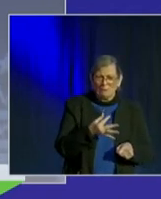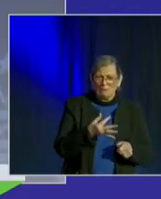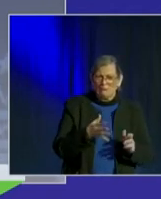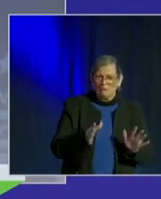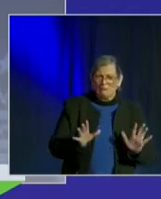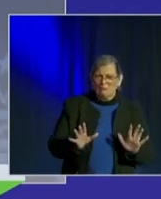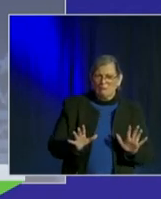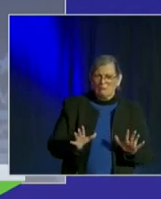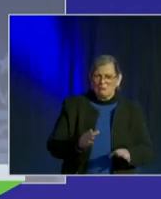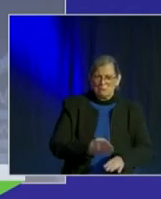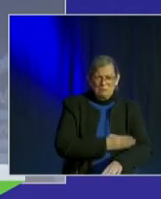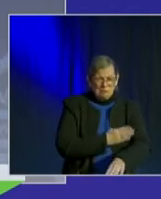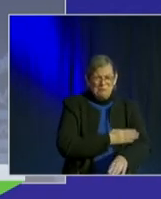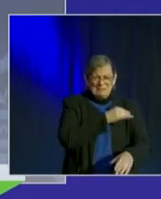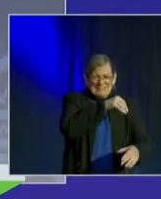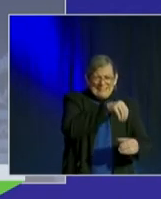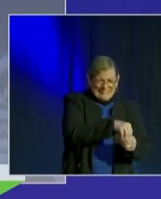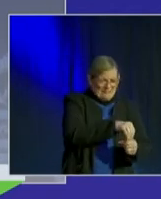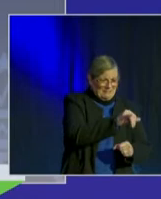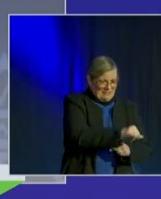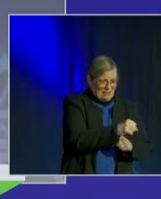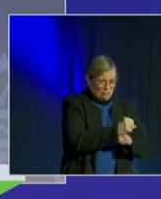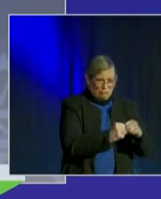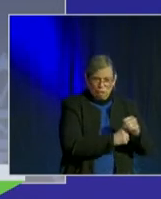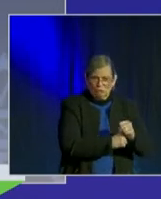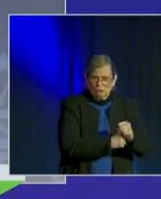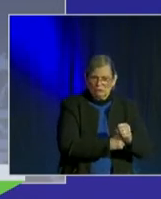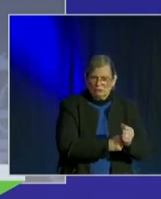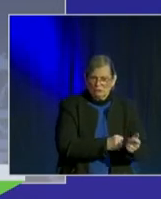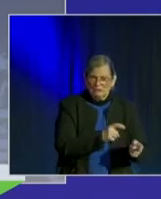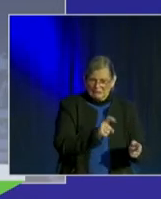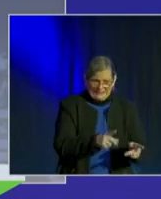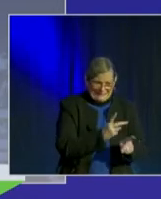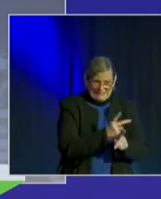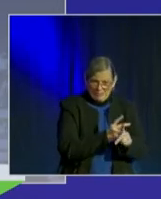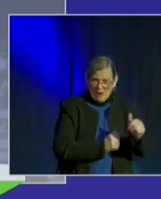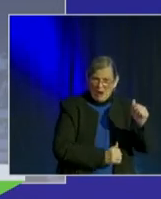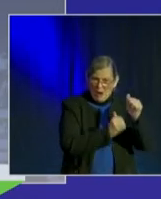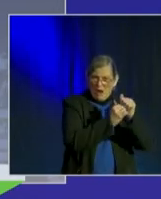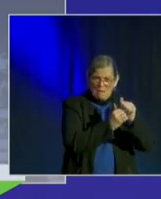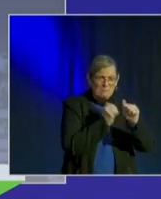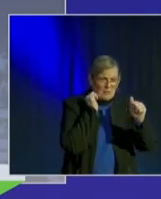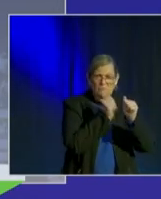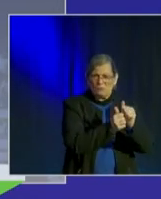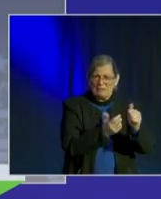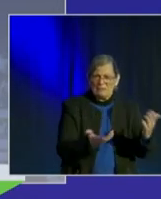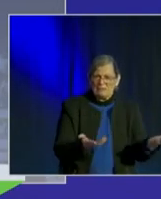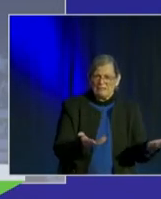retrofit our infrastructure so that we can keep up with the kind of growing